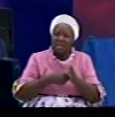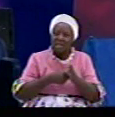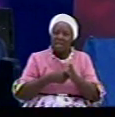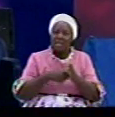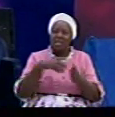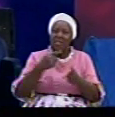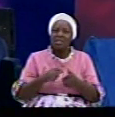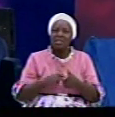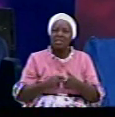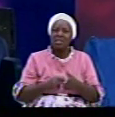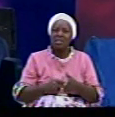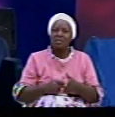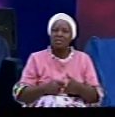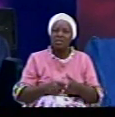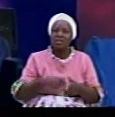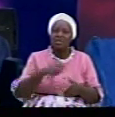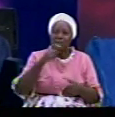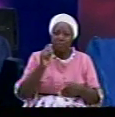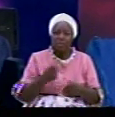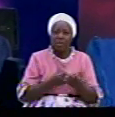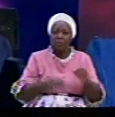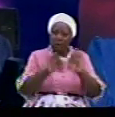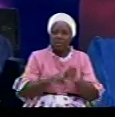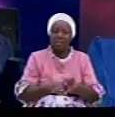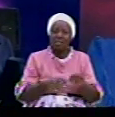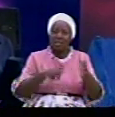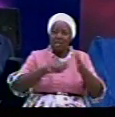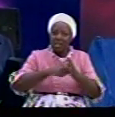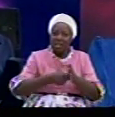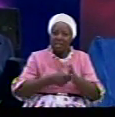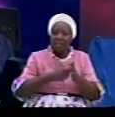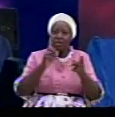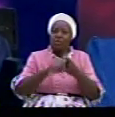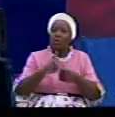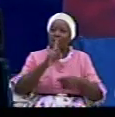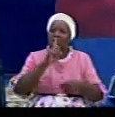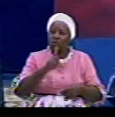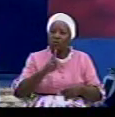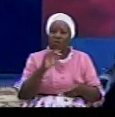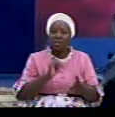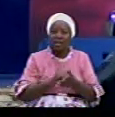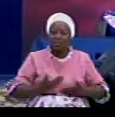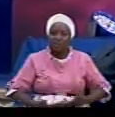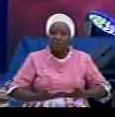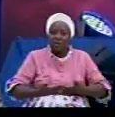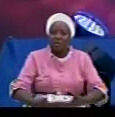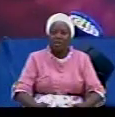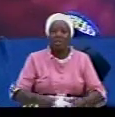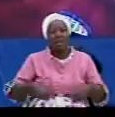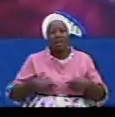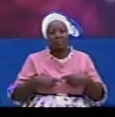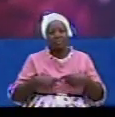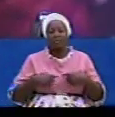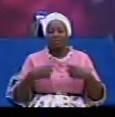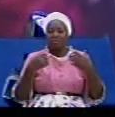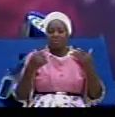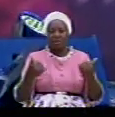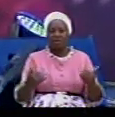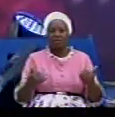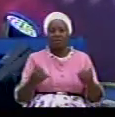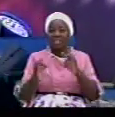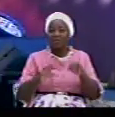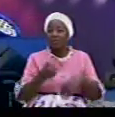an assured begotten life. Well, if anybody can tell us at all,